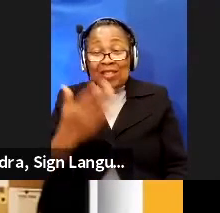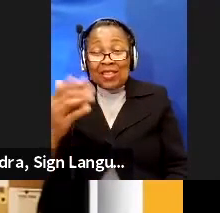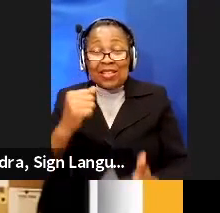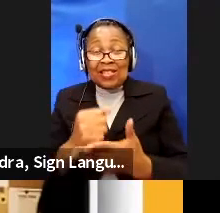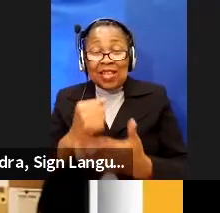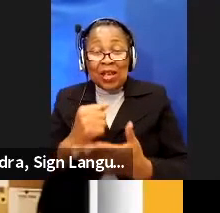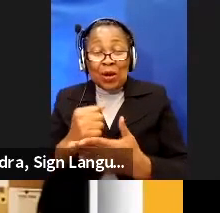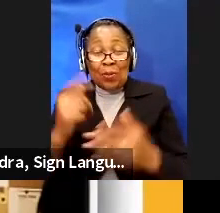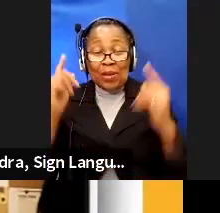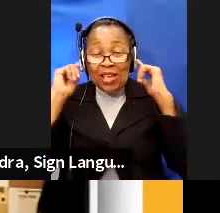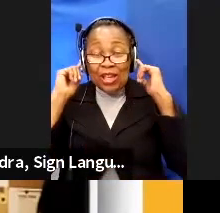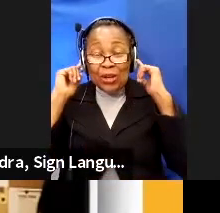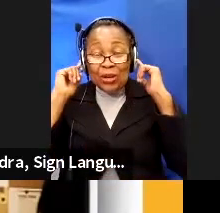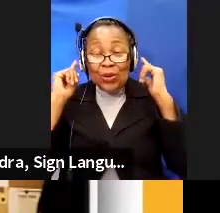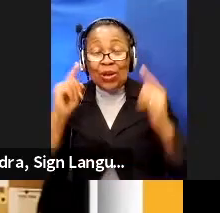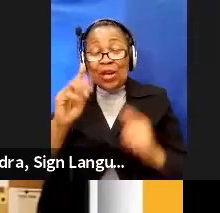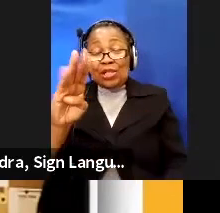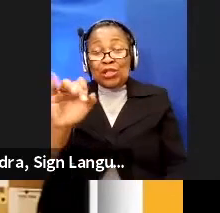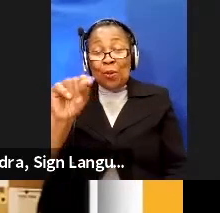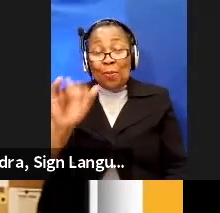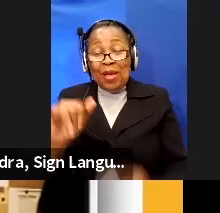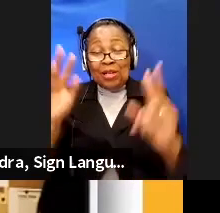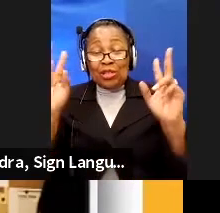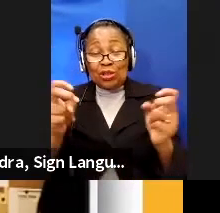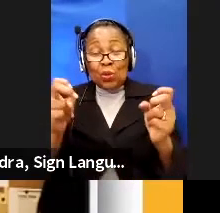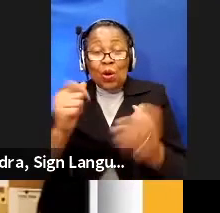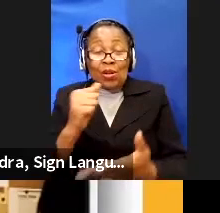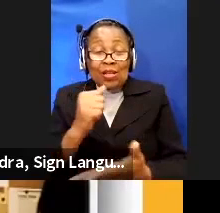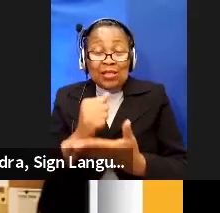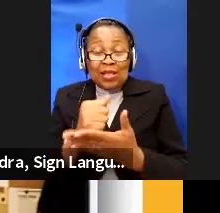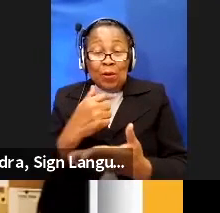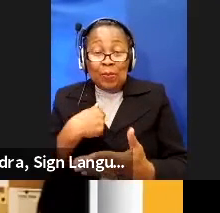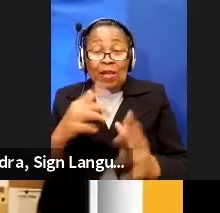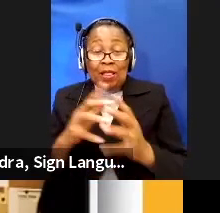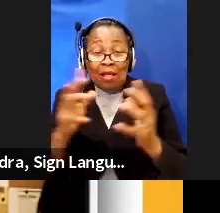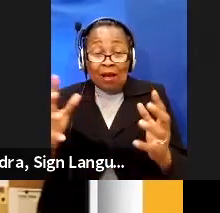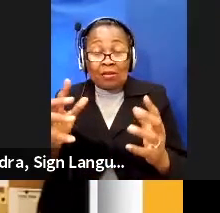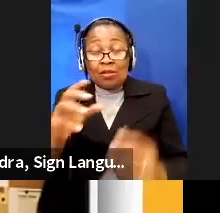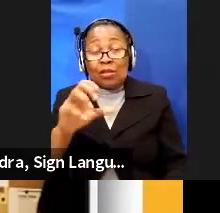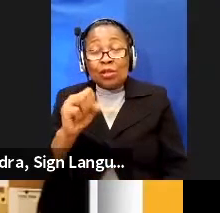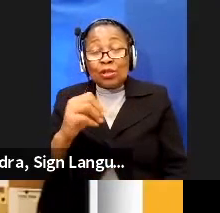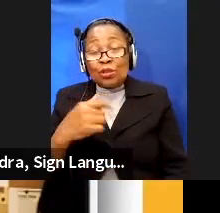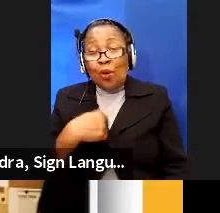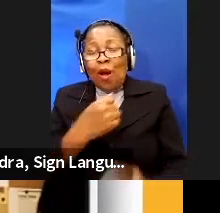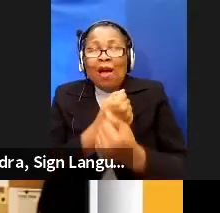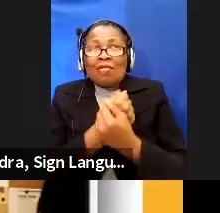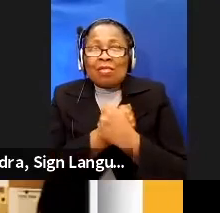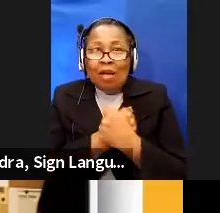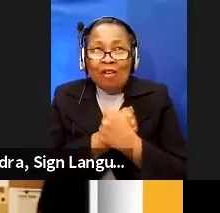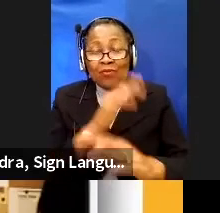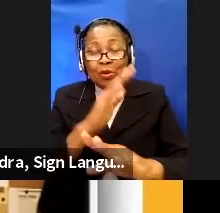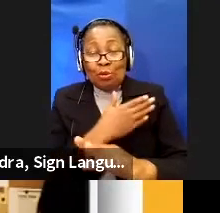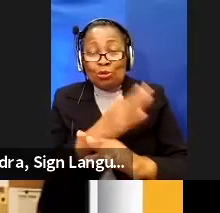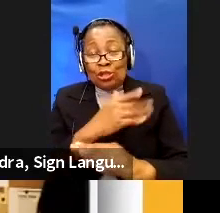quote about technology really hits home to me. So I've been in love with musical theater for a